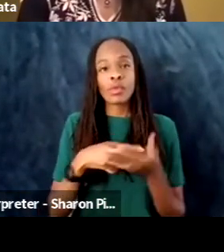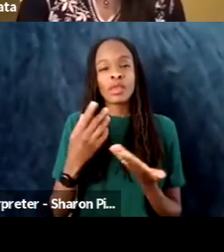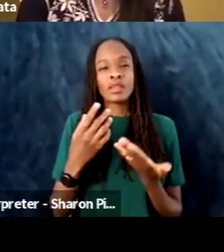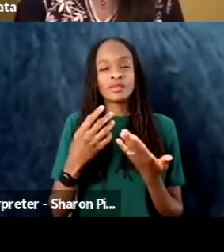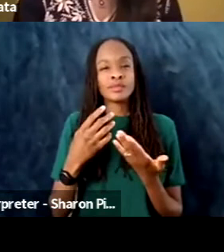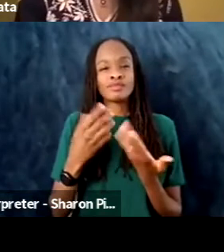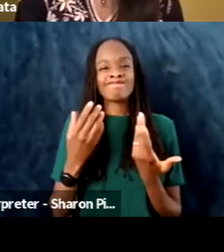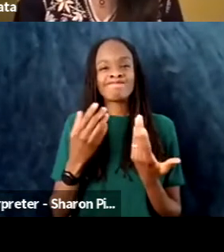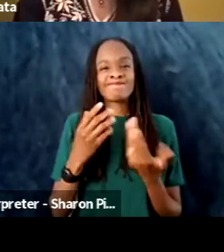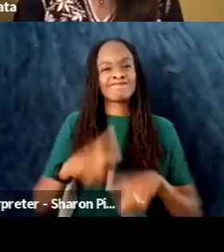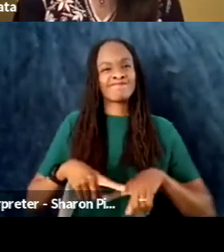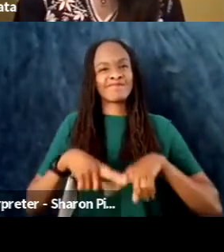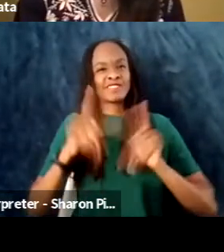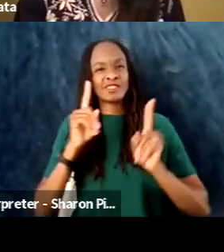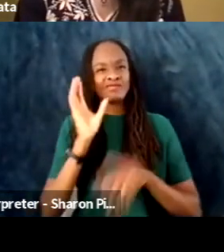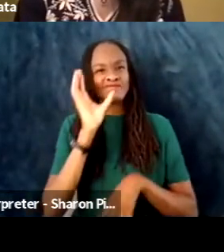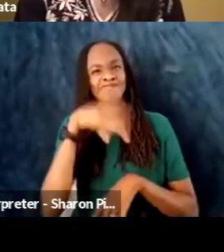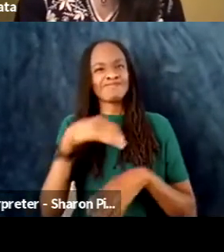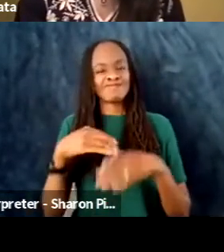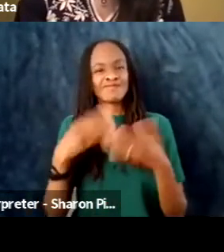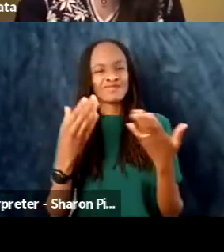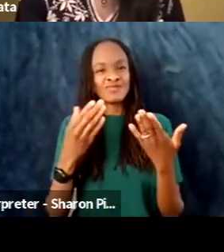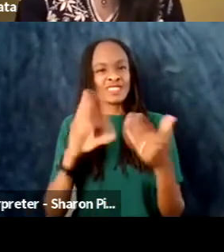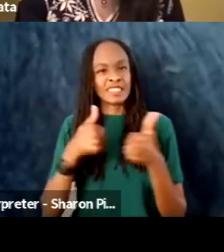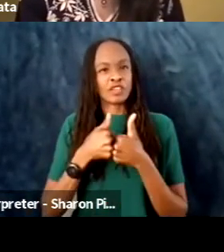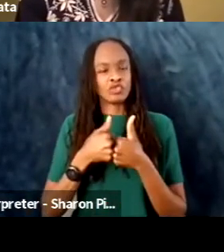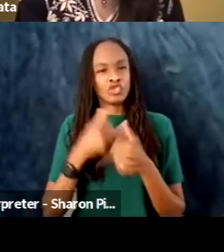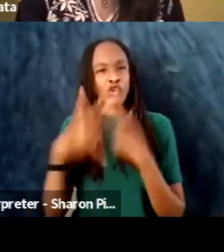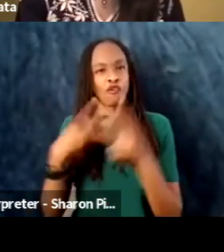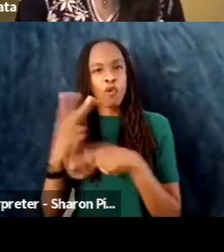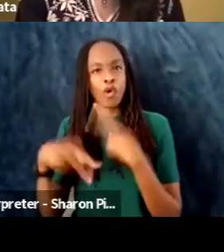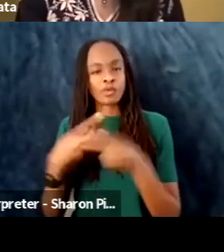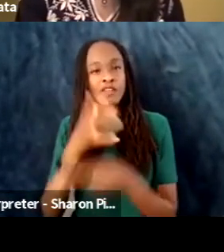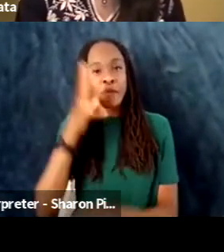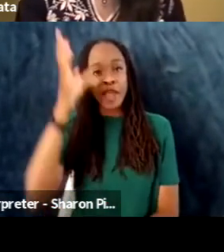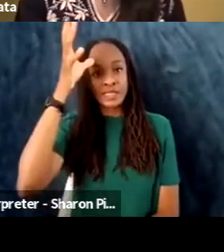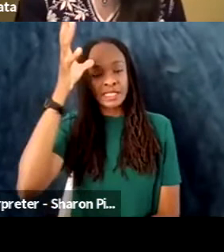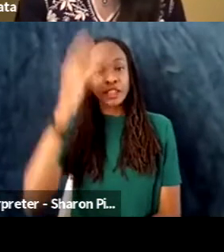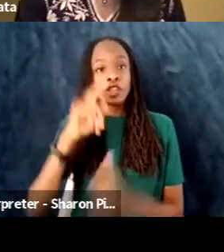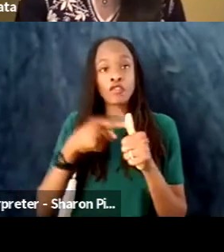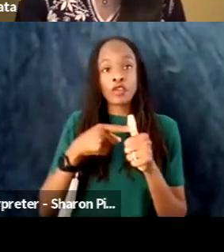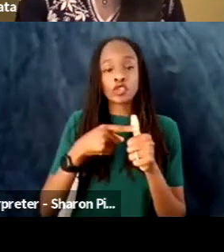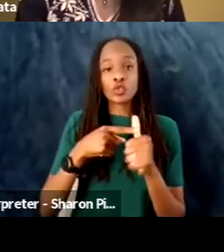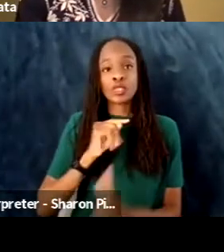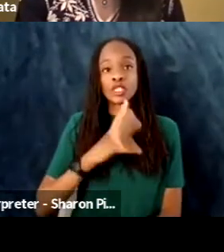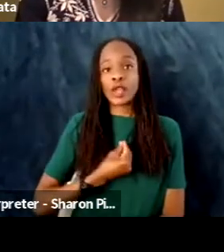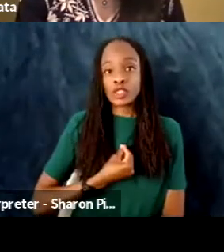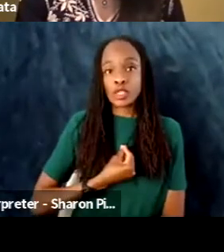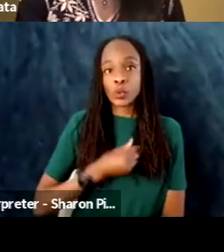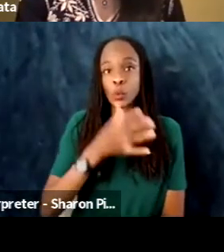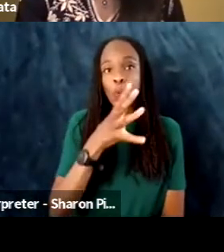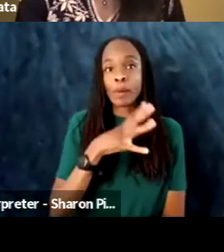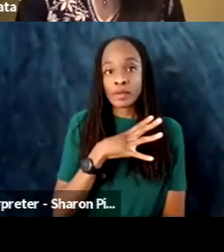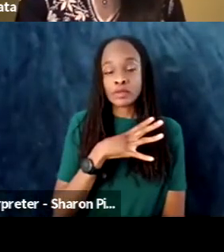unusual forms of parenting, challenging forms of parenting. The first one was a transgender woman,